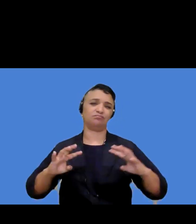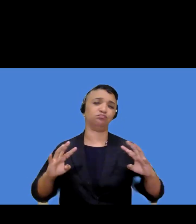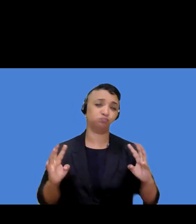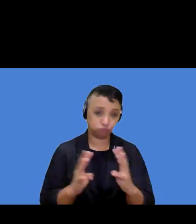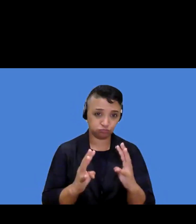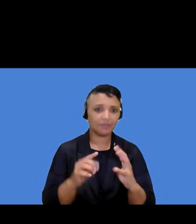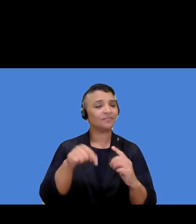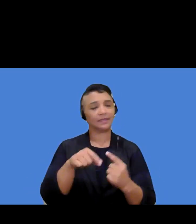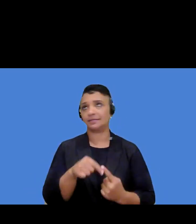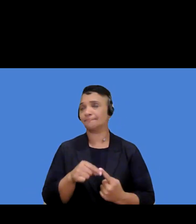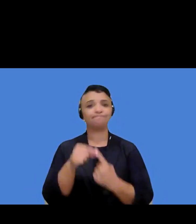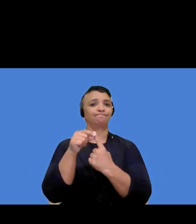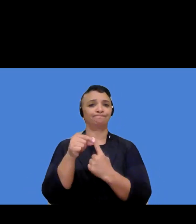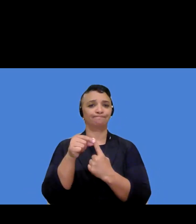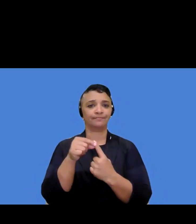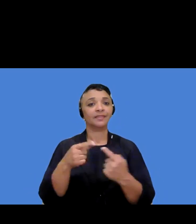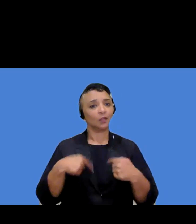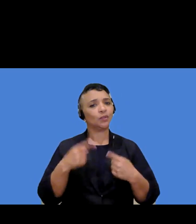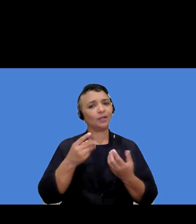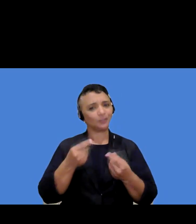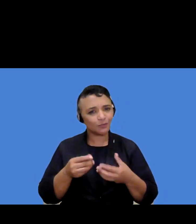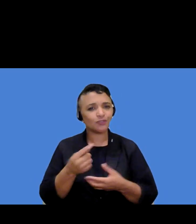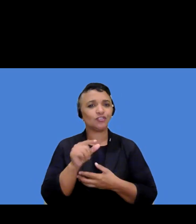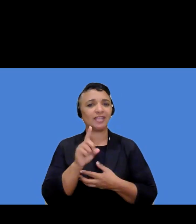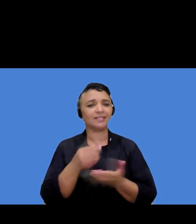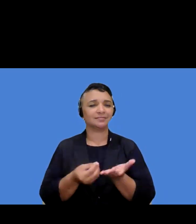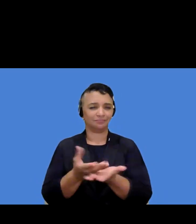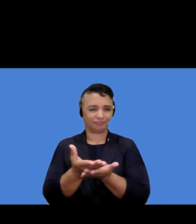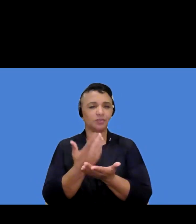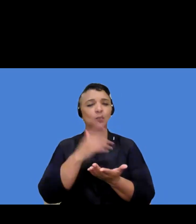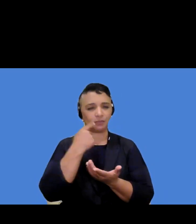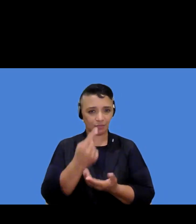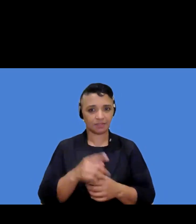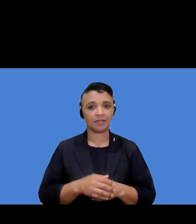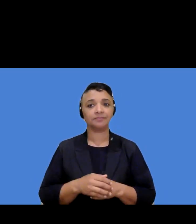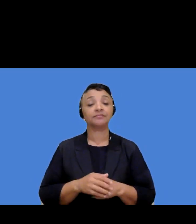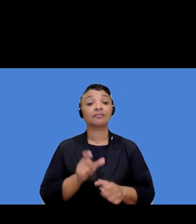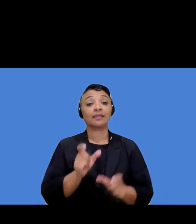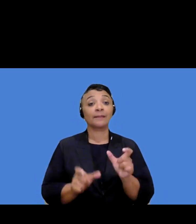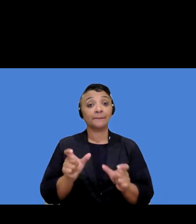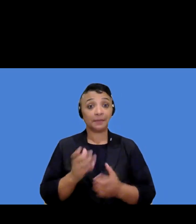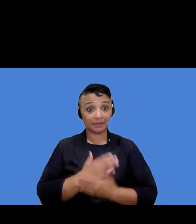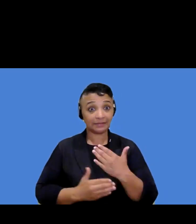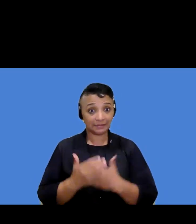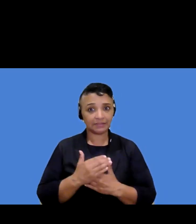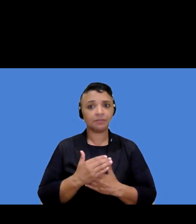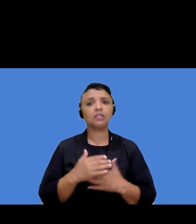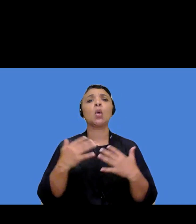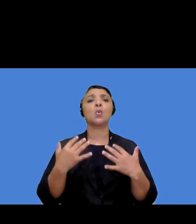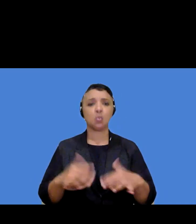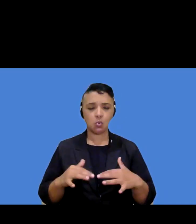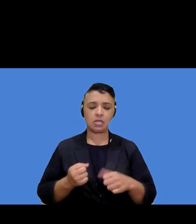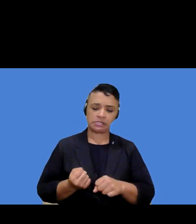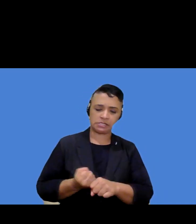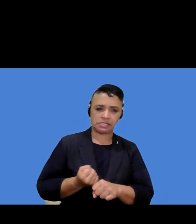unique. To share about the GDS, I would like to highlight that Organization of People with Disabilities was at the heart of